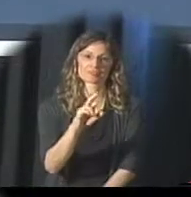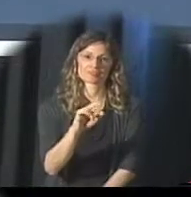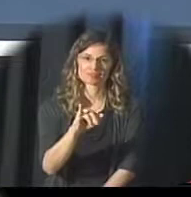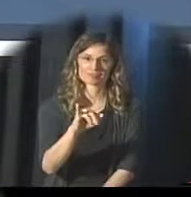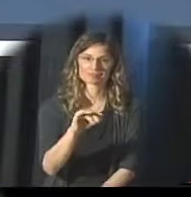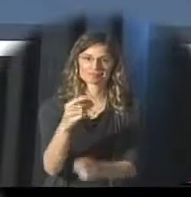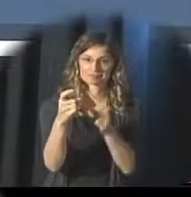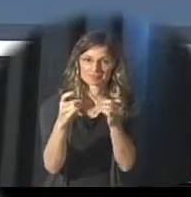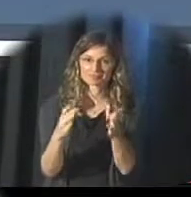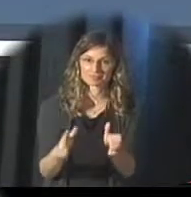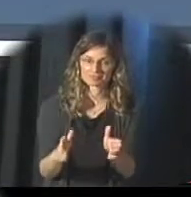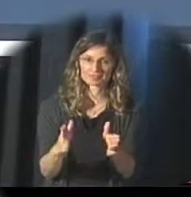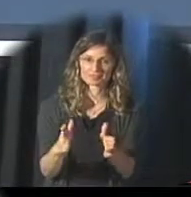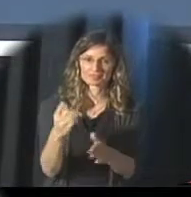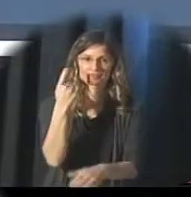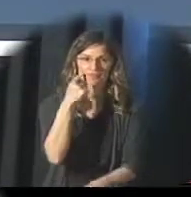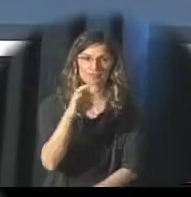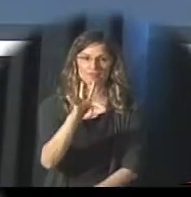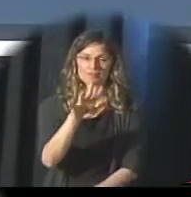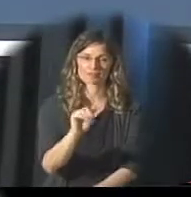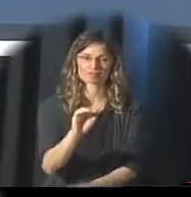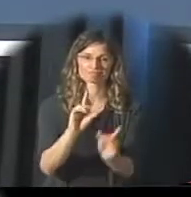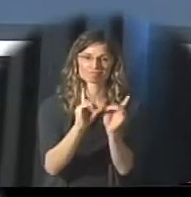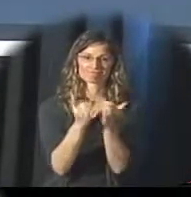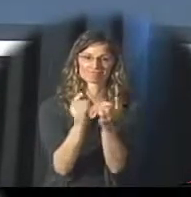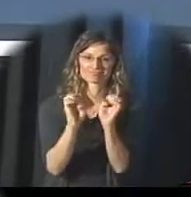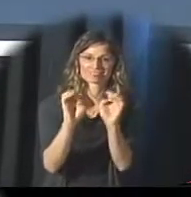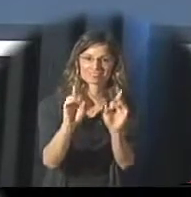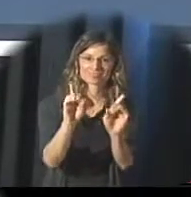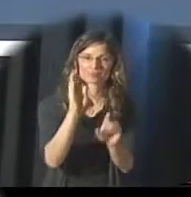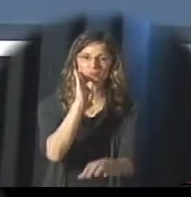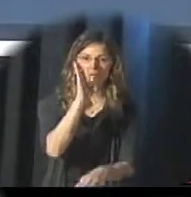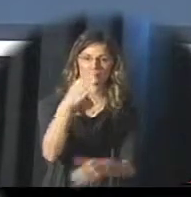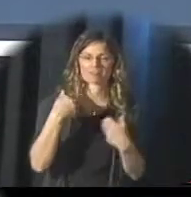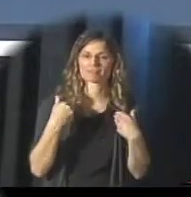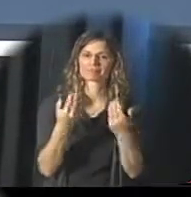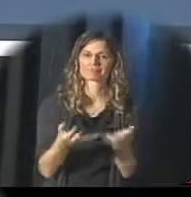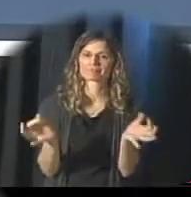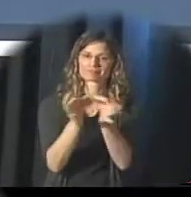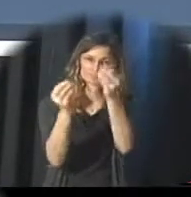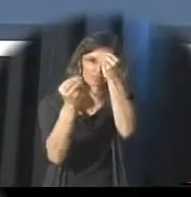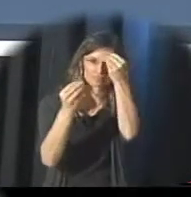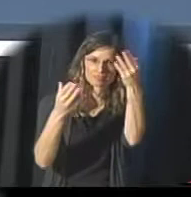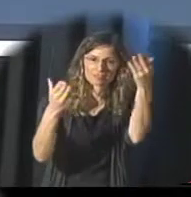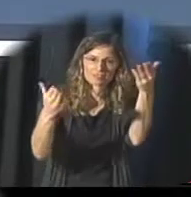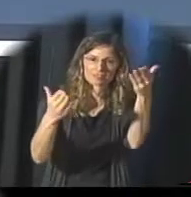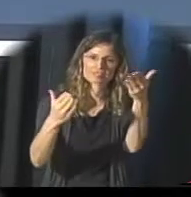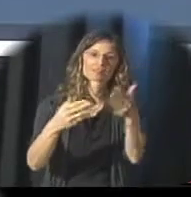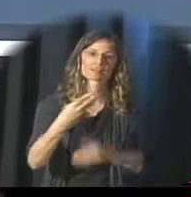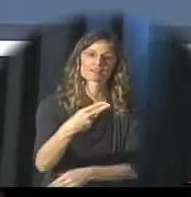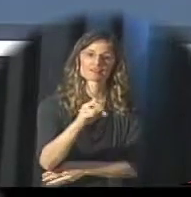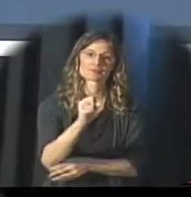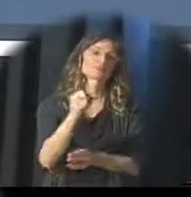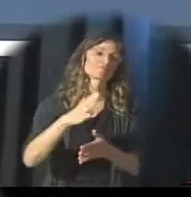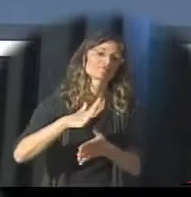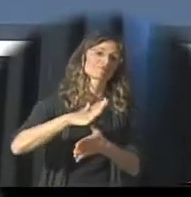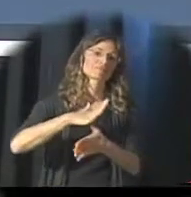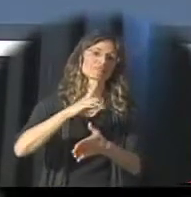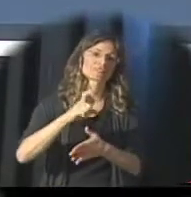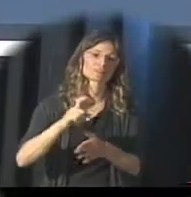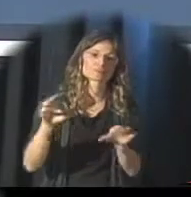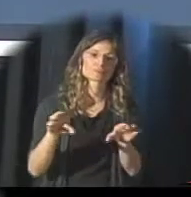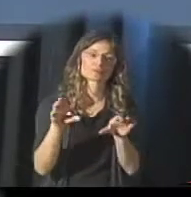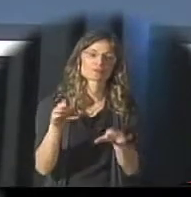Director of Outreach Services for the Florida Department of Education Will be sharing vital information regarding the steps high school seniors can take to ensure